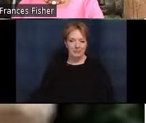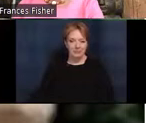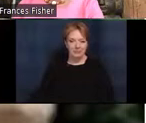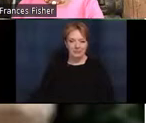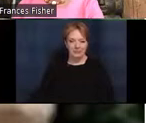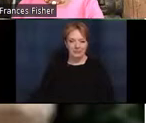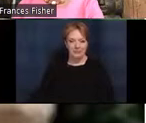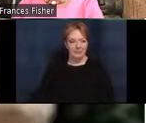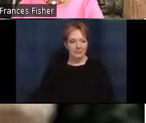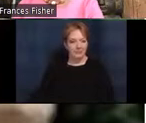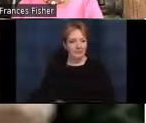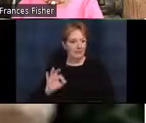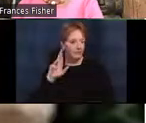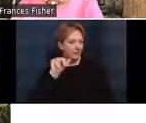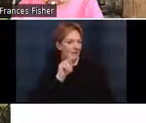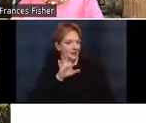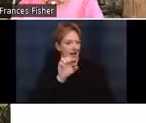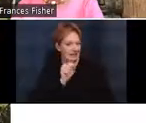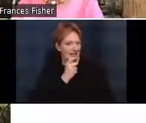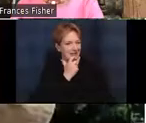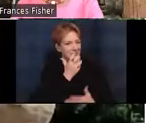Beautiful job, Margaret.